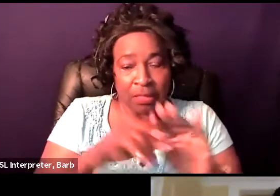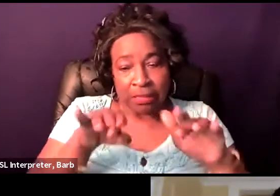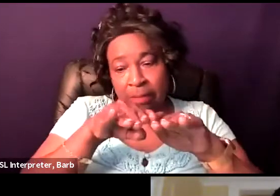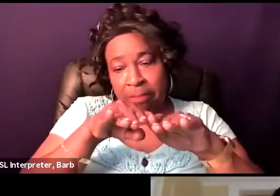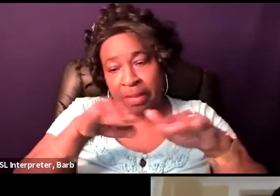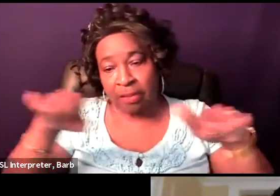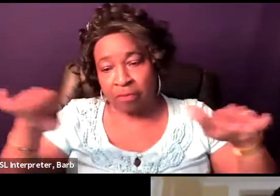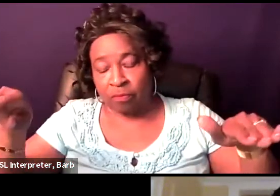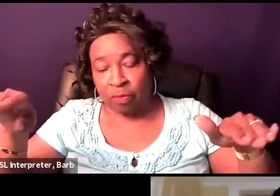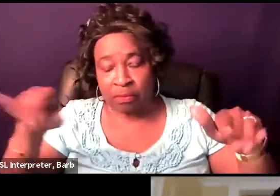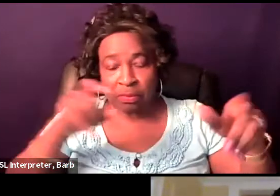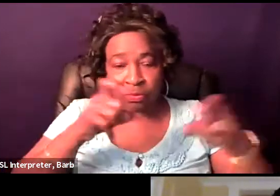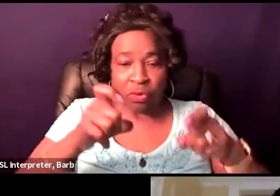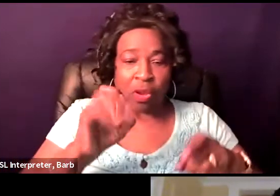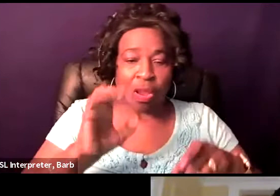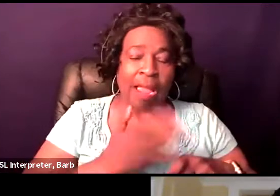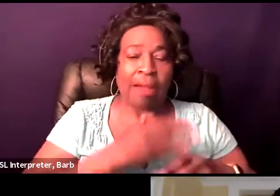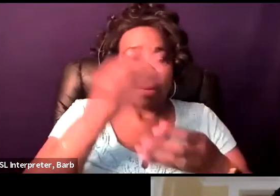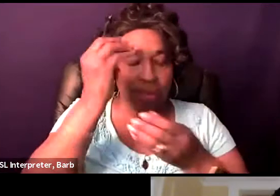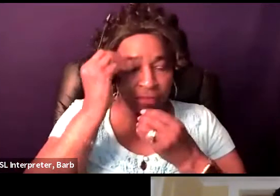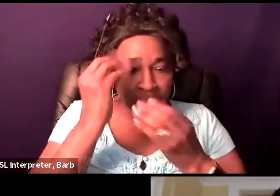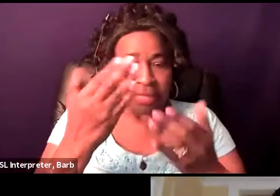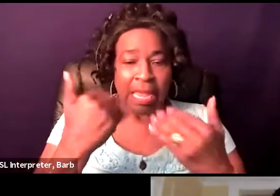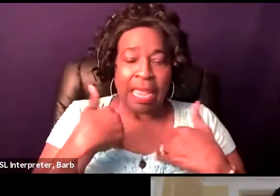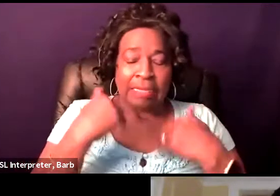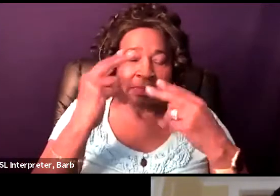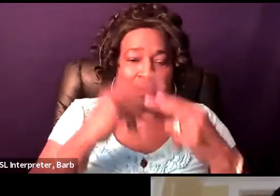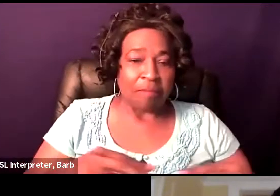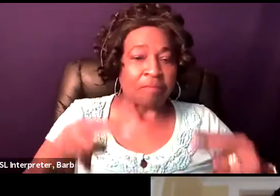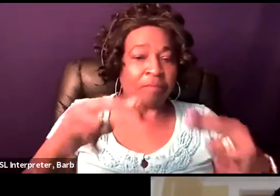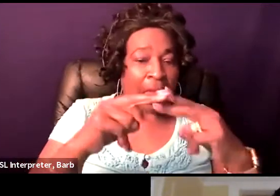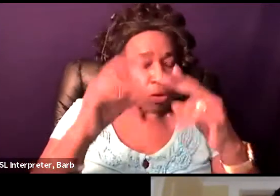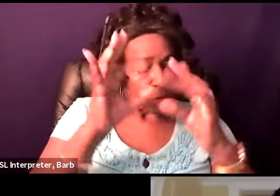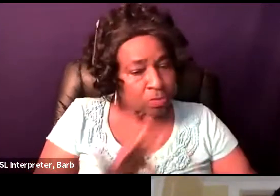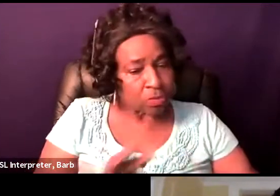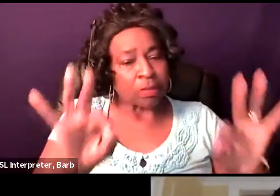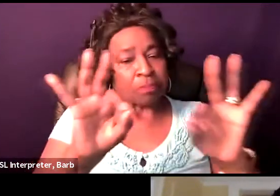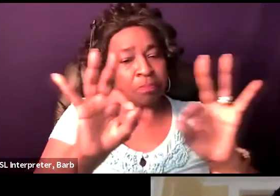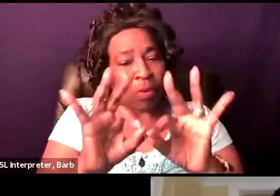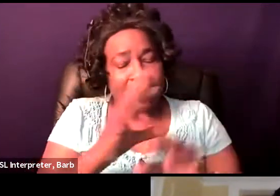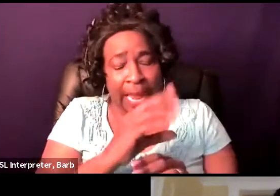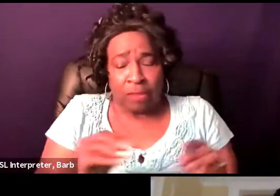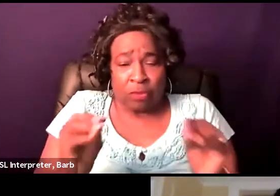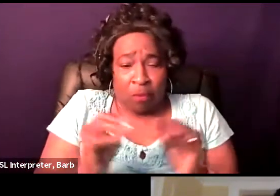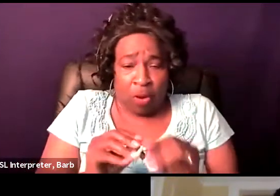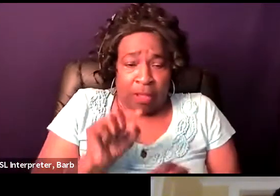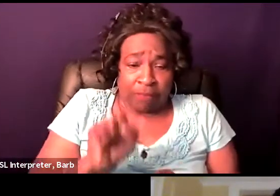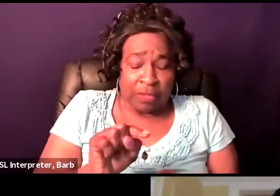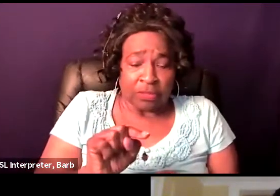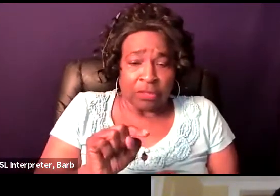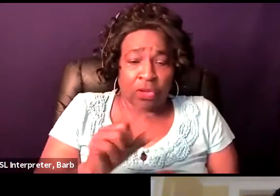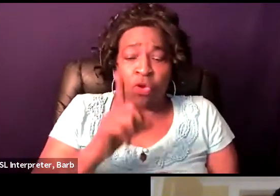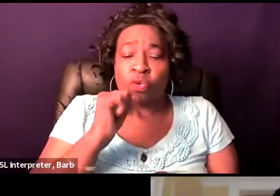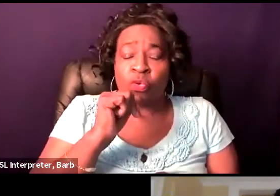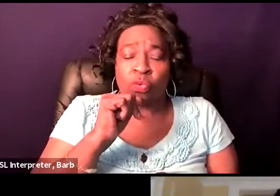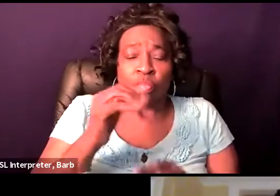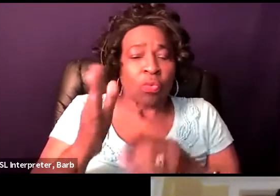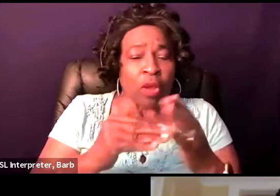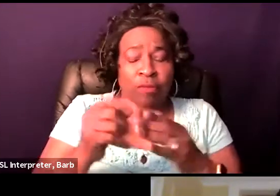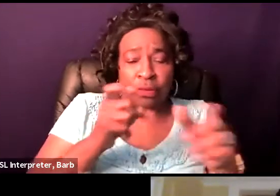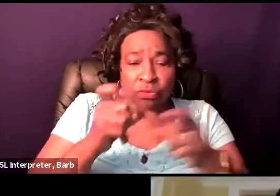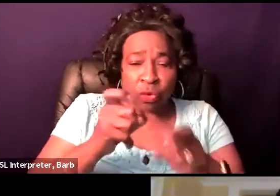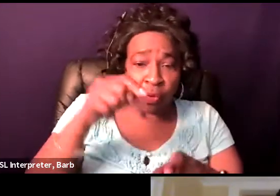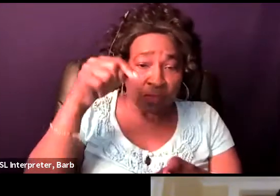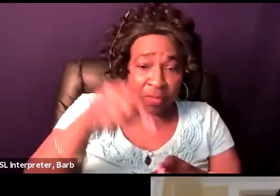which our data has value, and the more of it, whoever monopolizes that